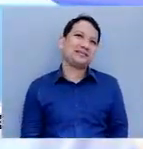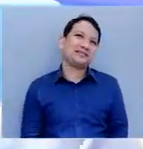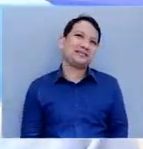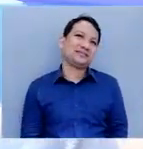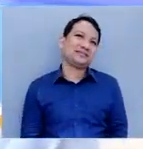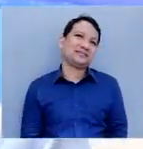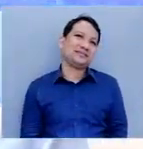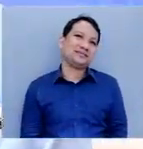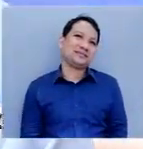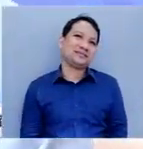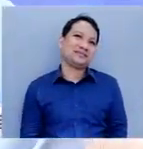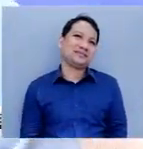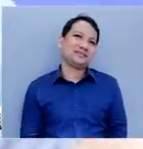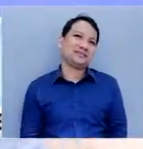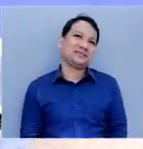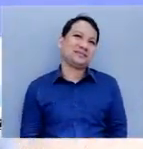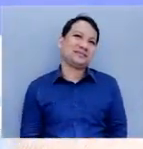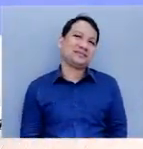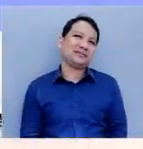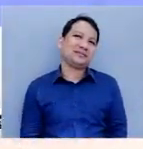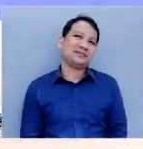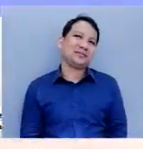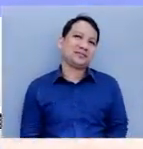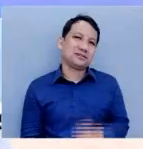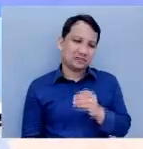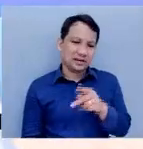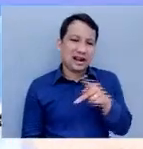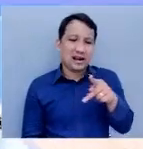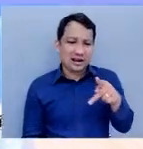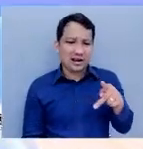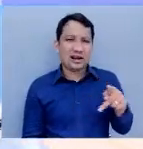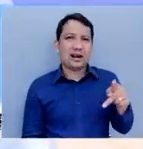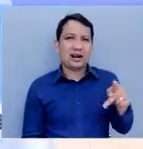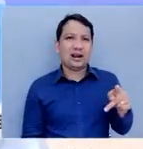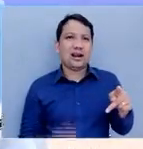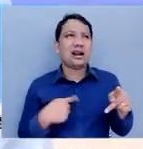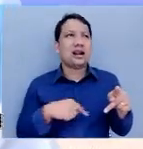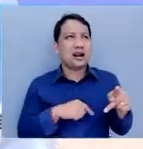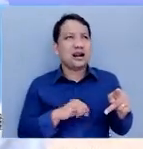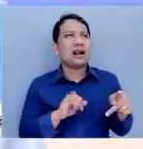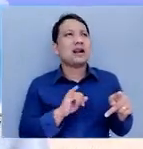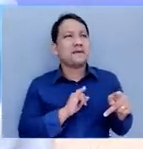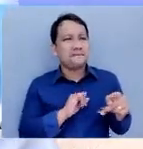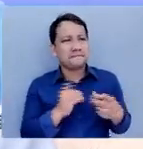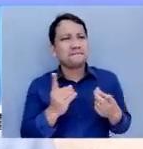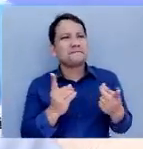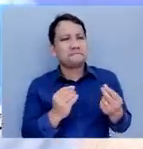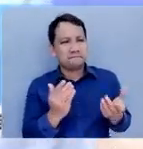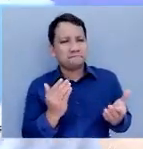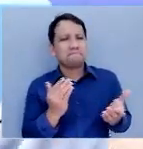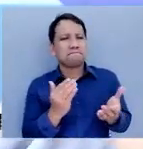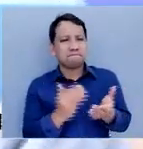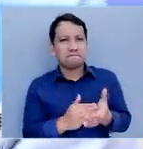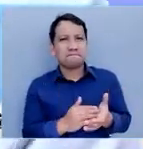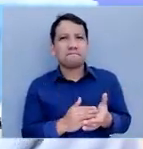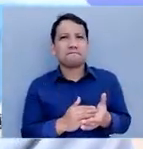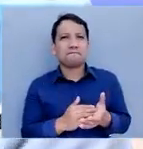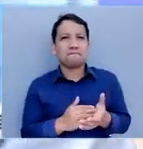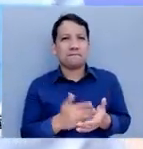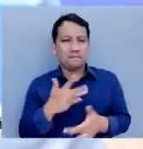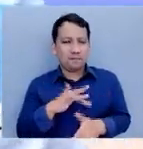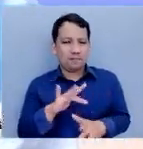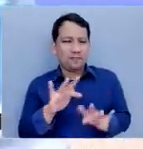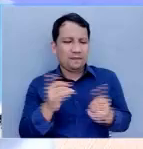R&B. R&B, no? Sige. Oops, I did it again. I played with